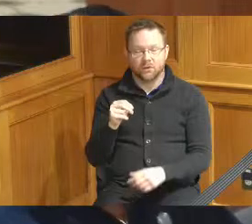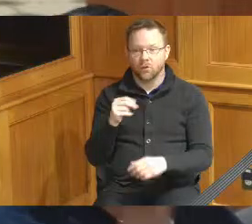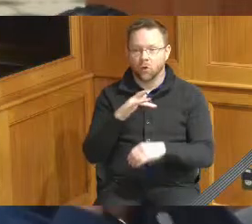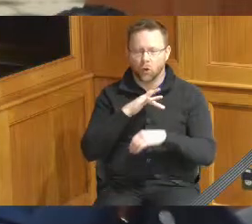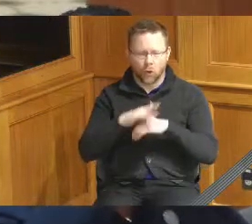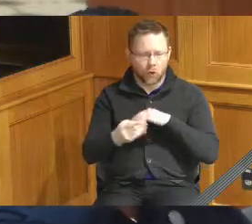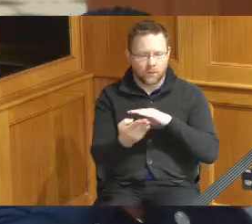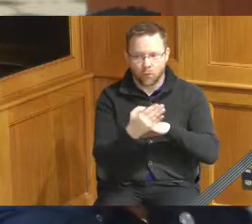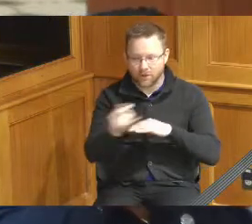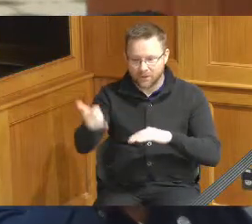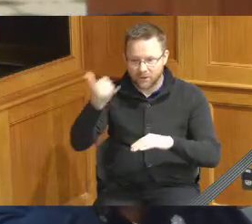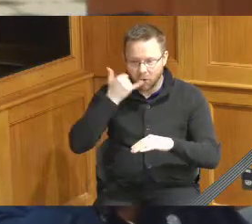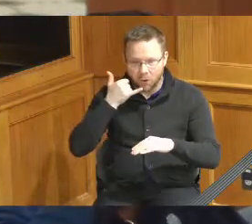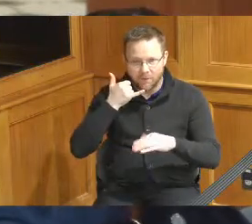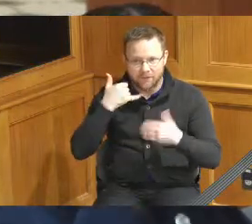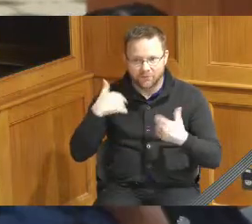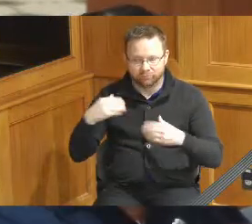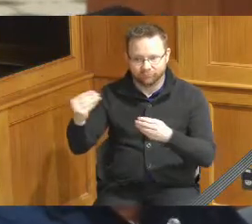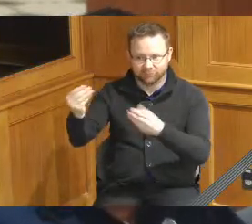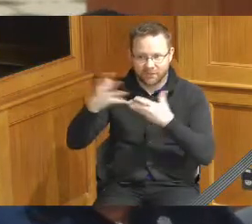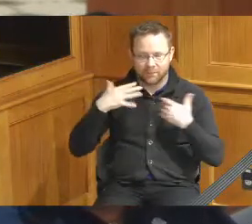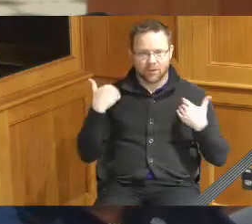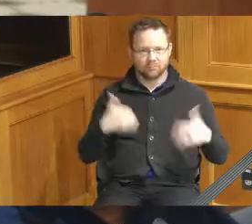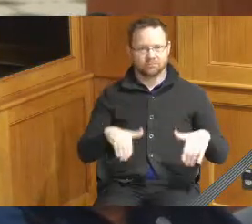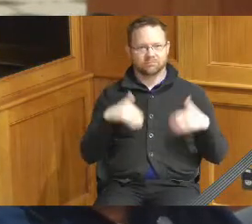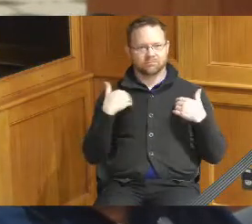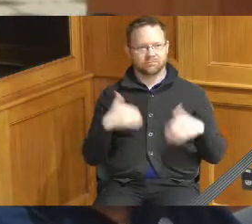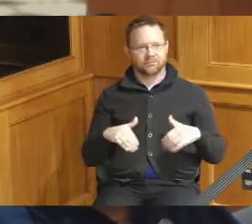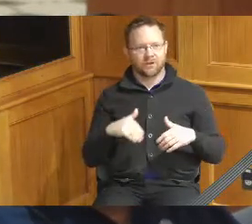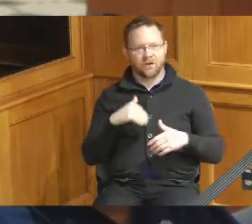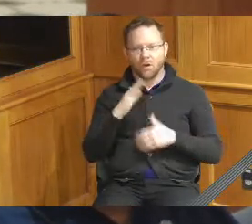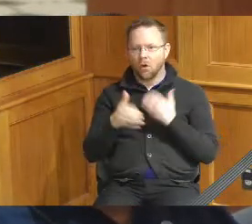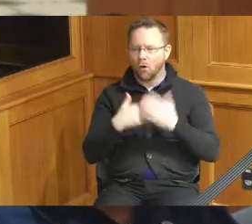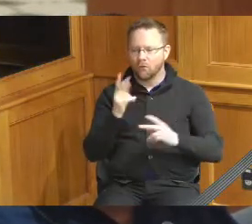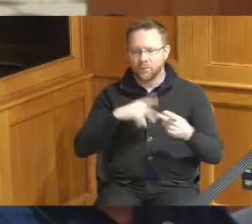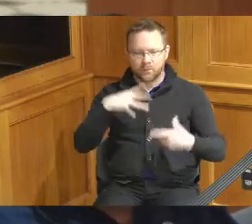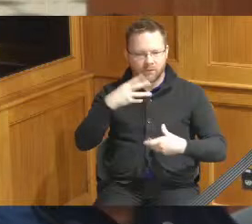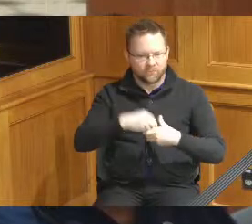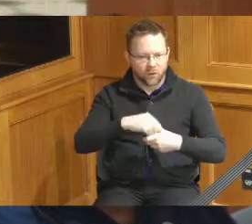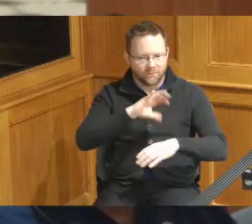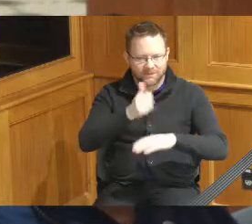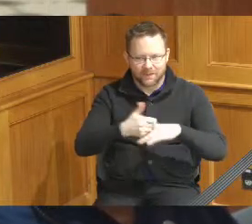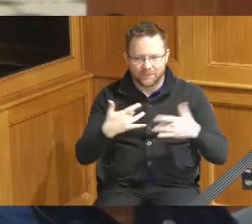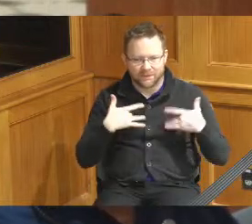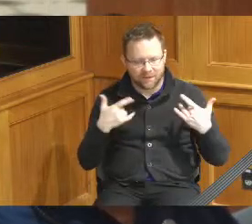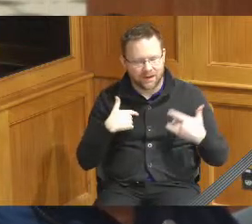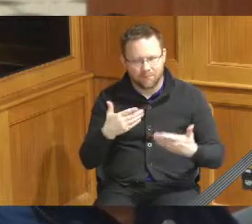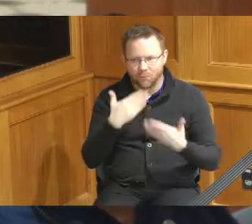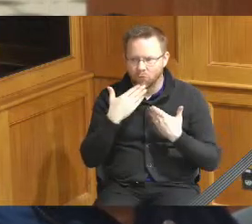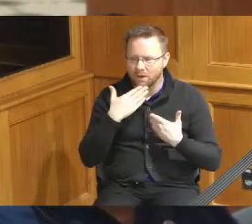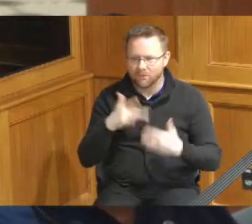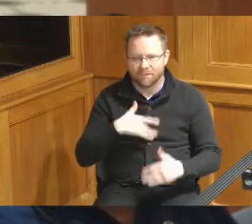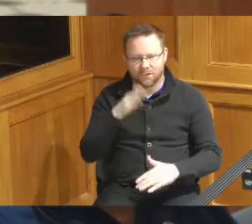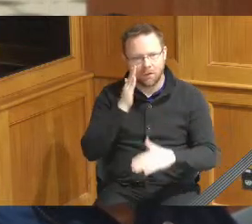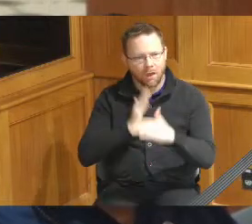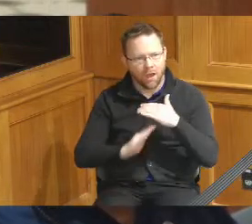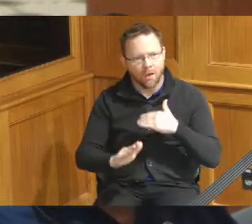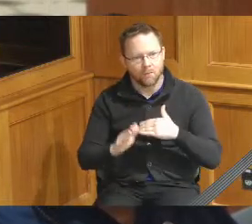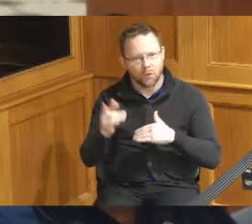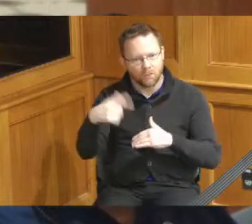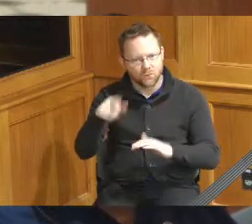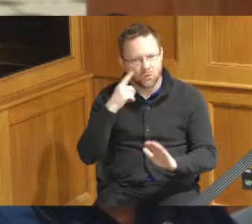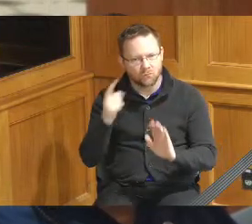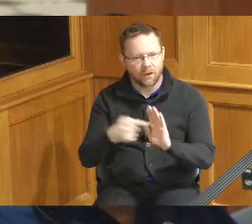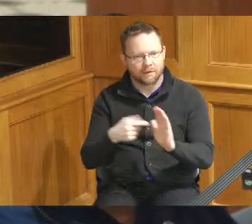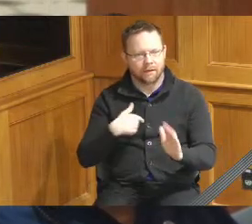morning with this great honor, and all who participated with this event. I'm so grateful and humbled to be recognized in this